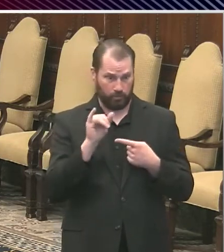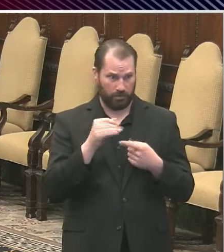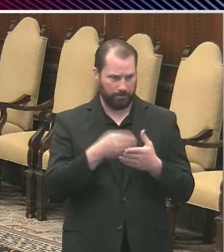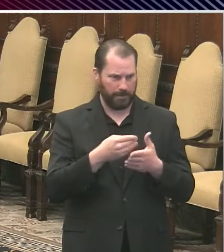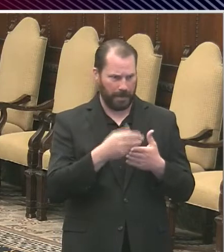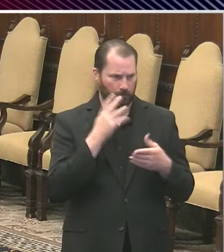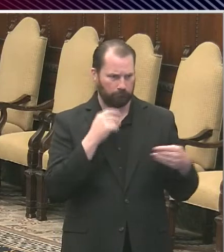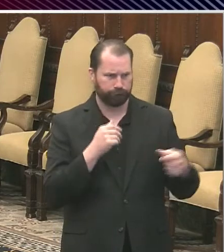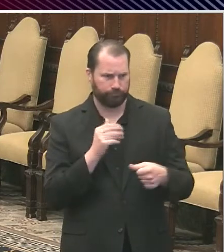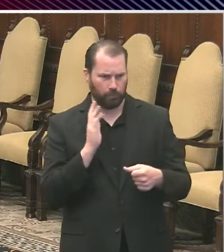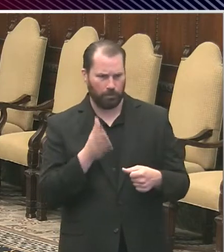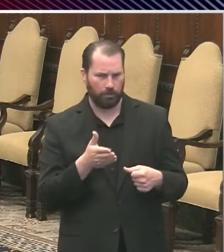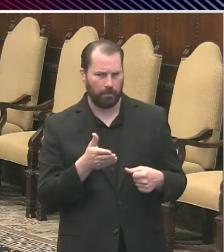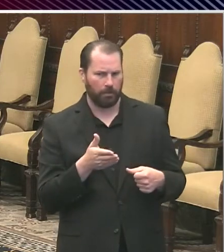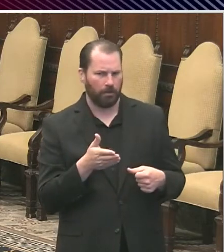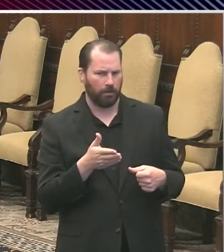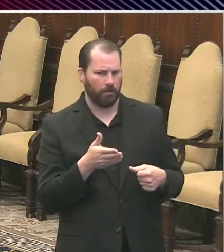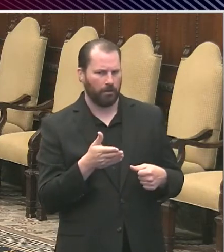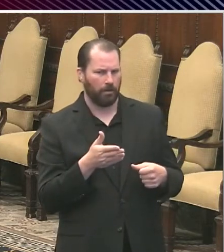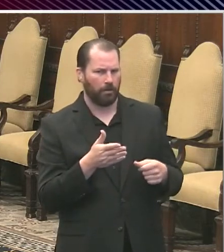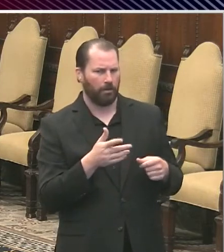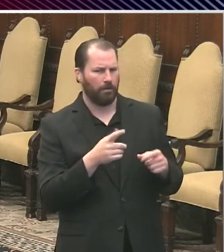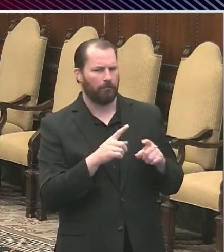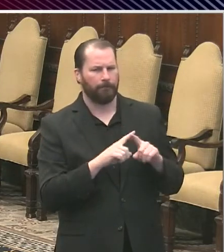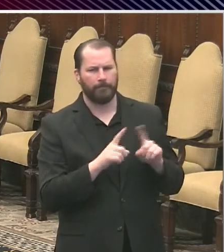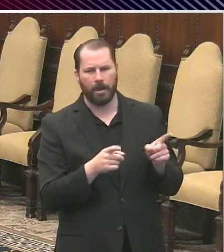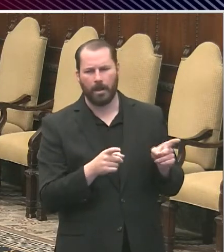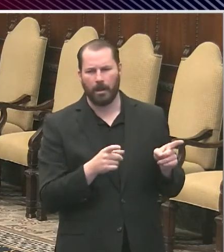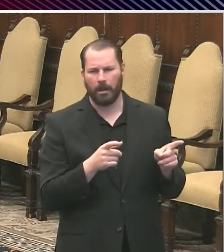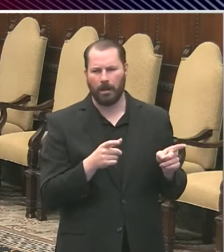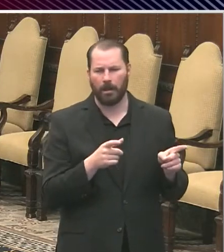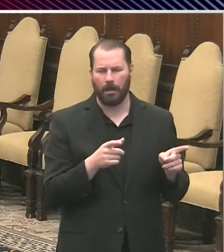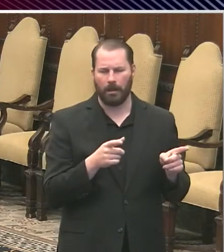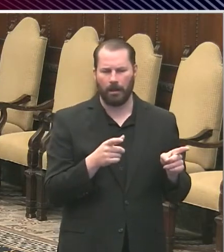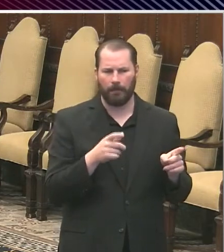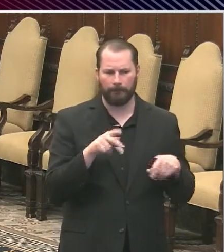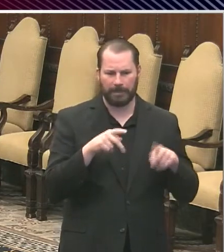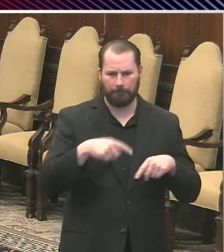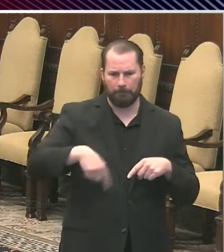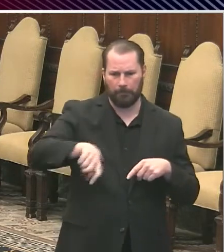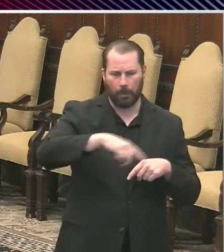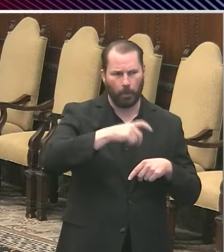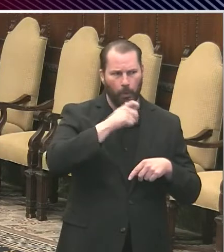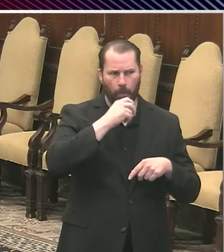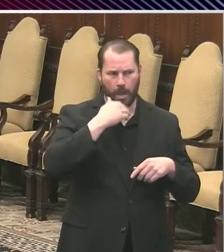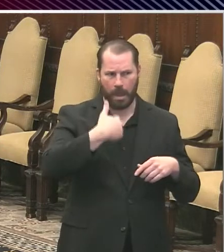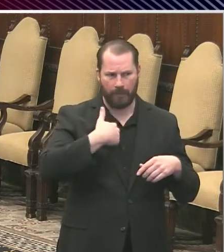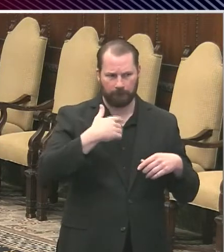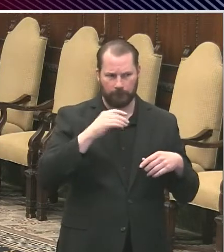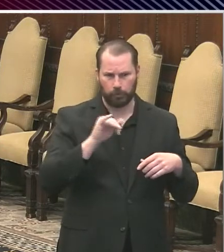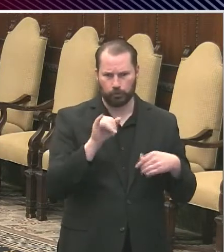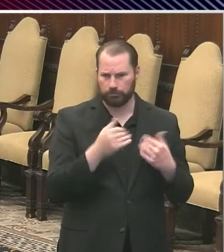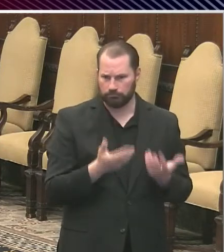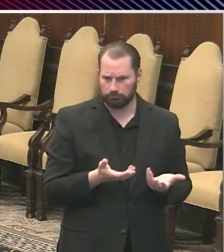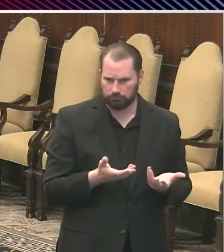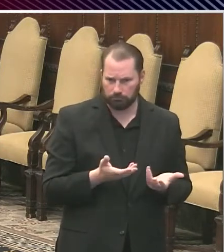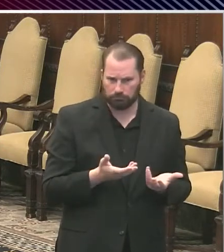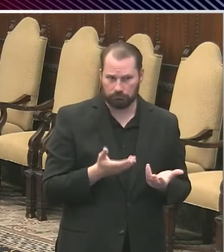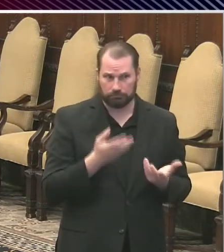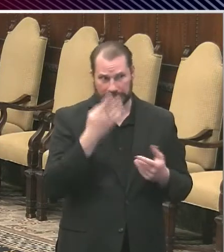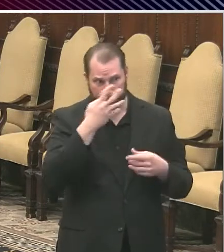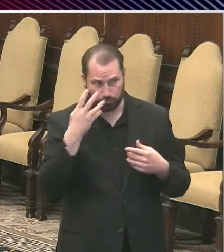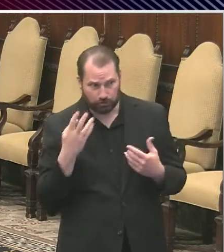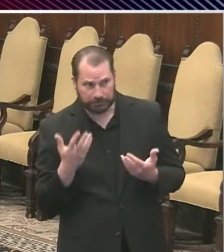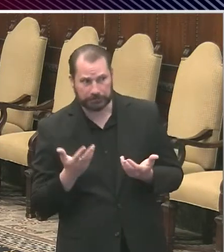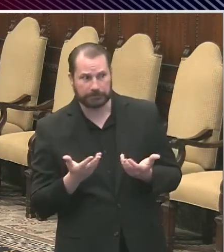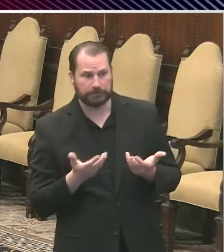those that are undocumented? Same thing. That's covered. If they go to federally qualified health centers, they're already